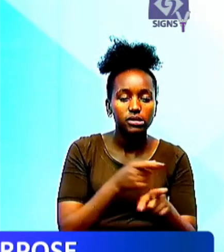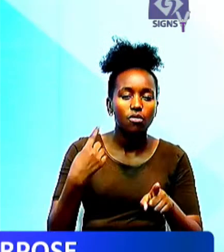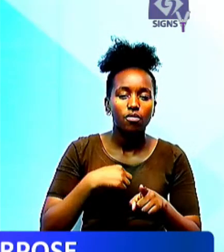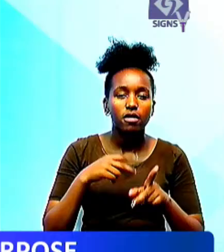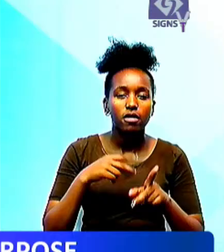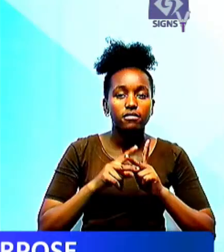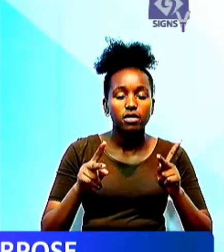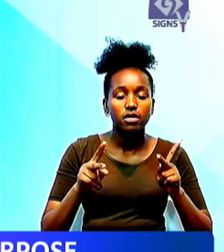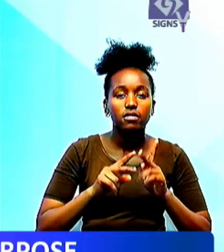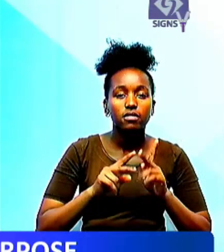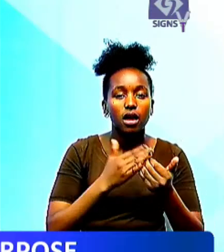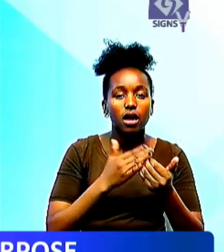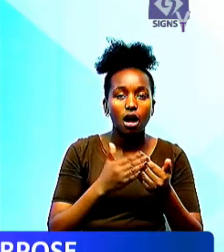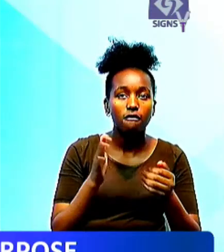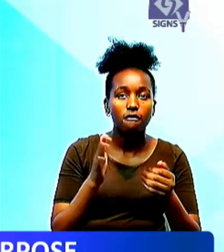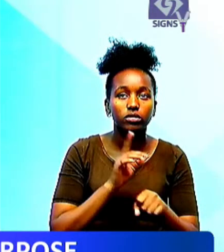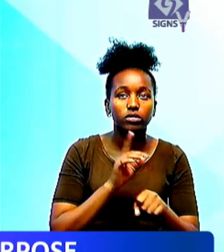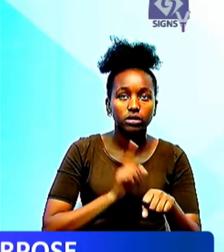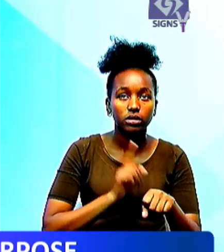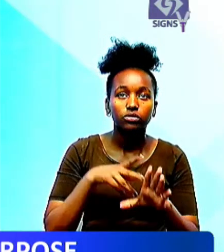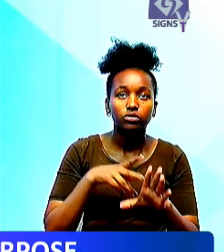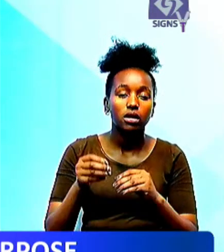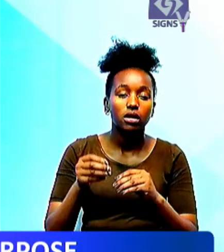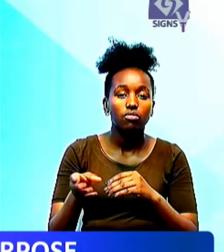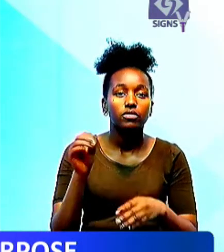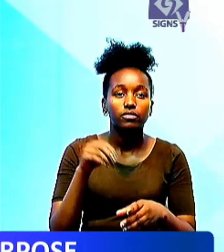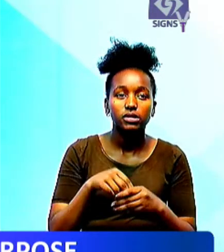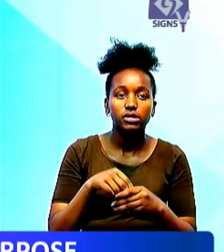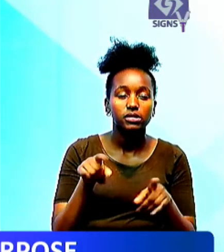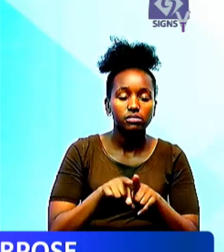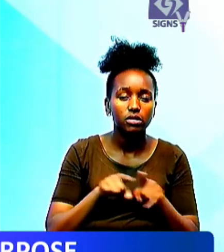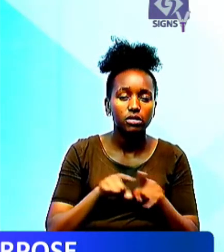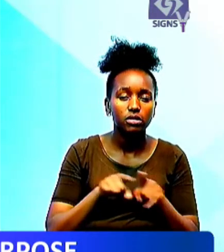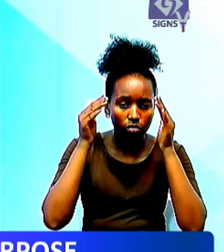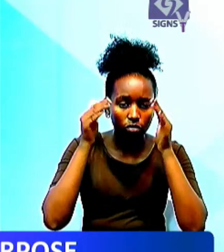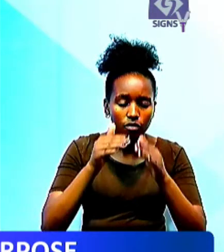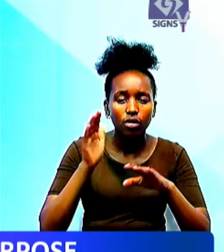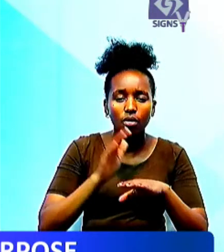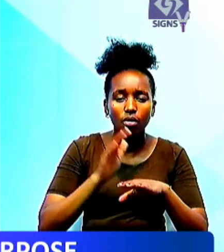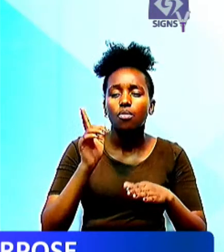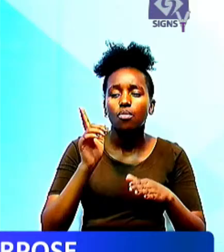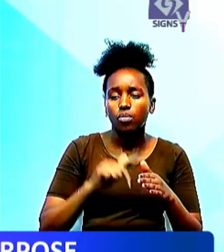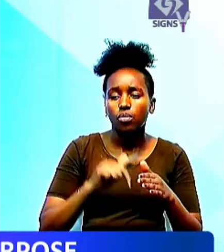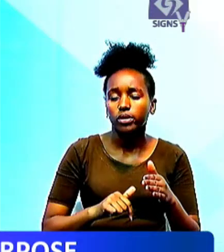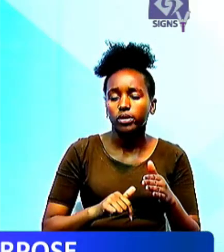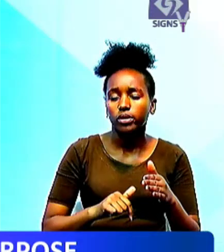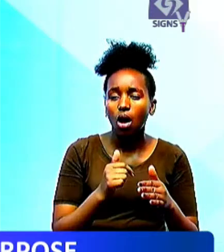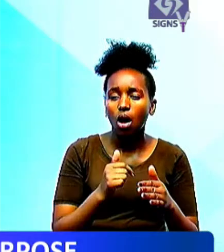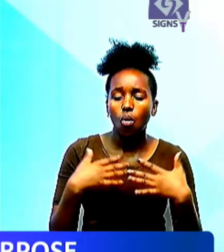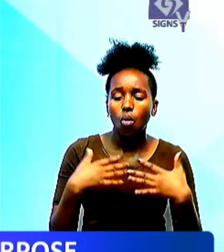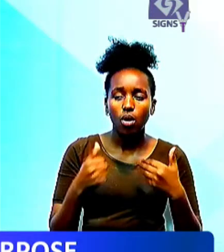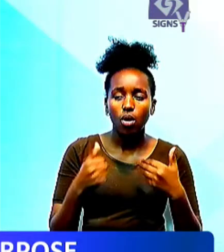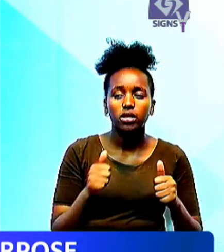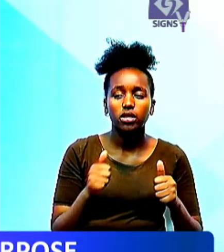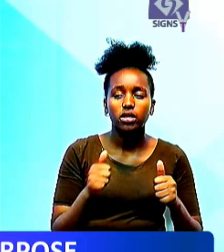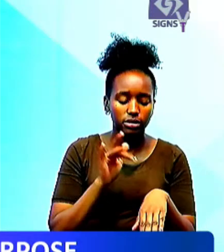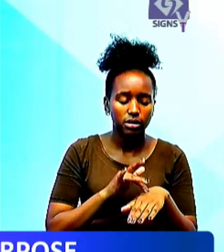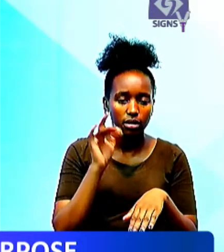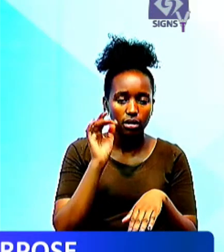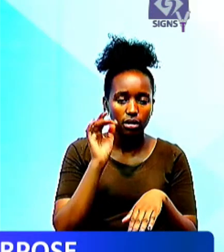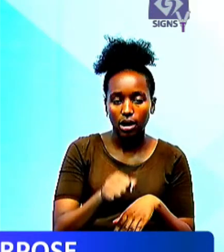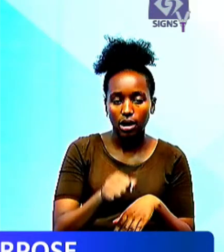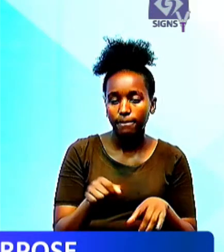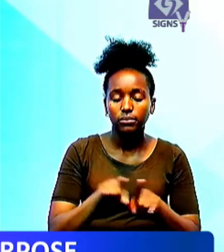been impacting in what we may call tangible wealth, creating tangible wealth to investors in a responsible way,